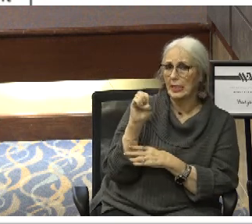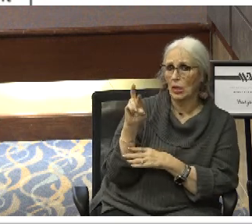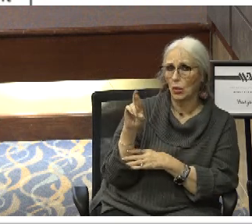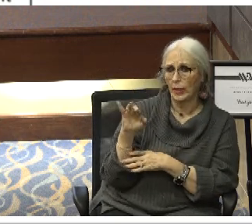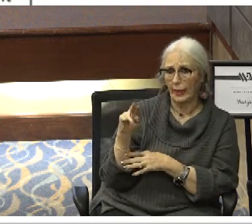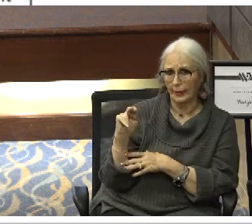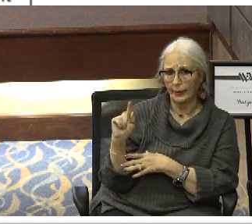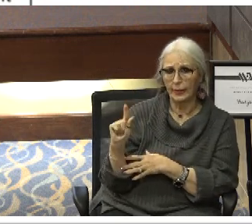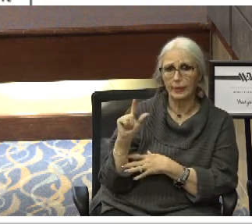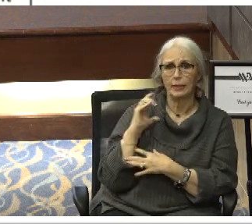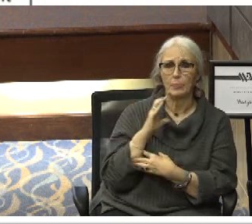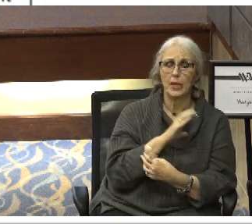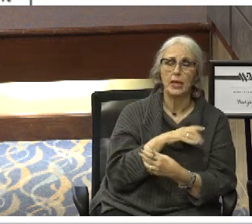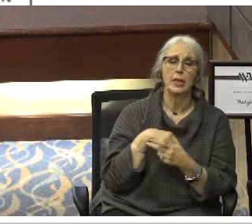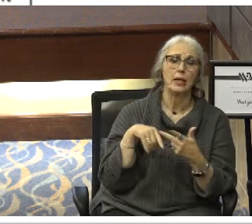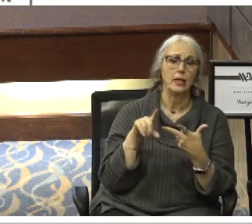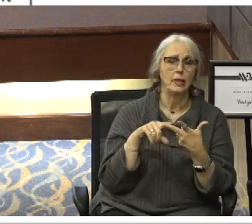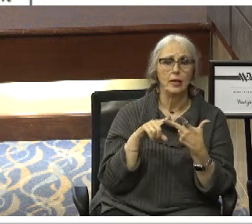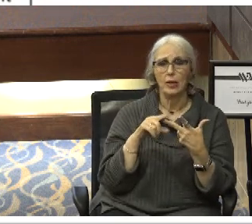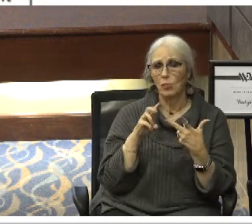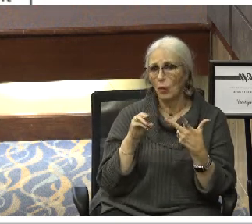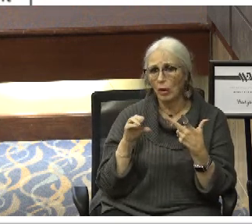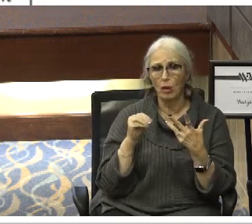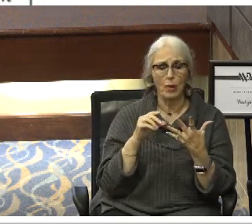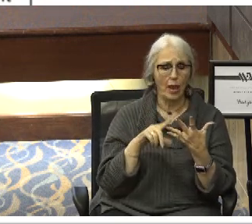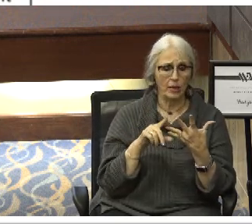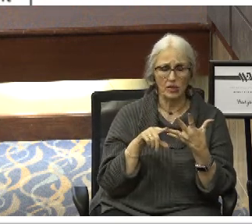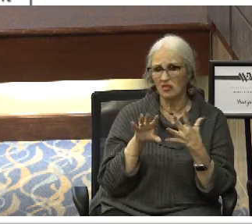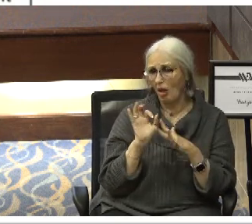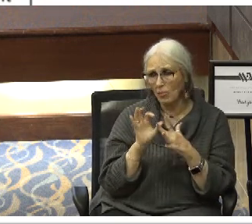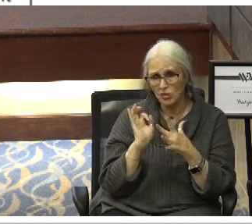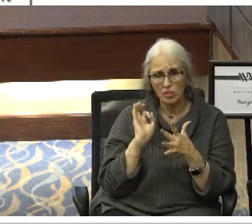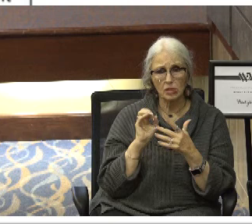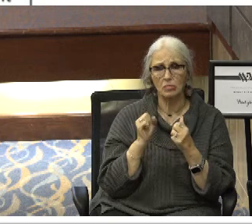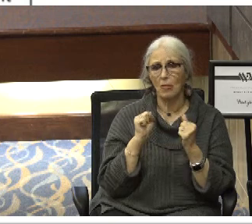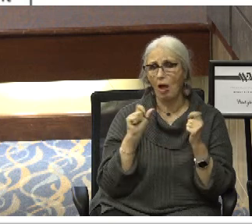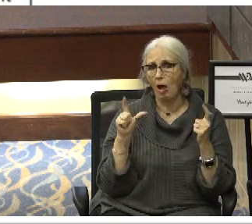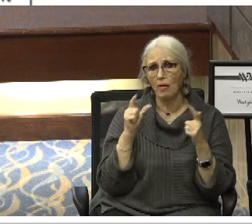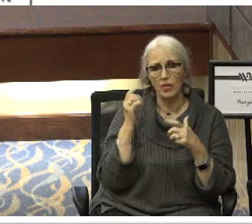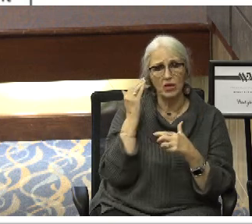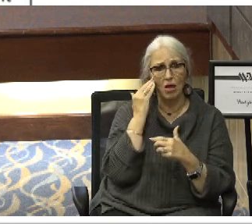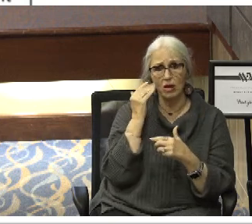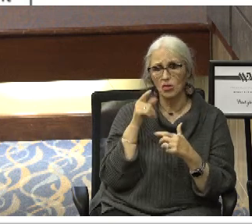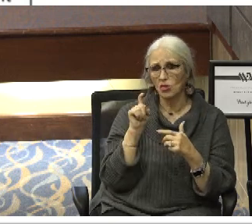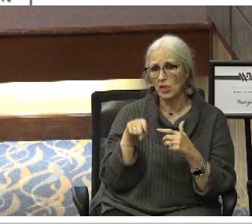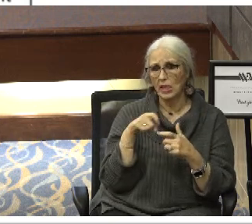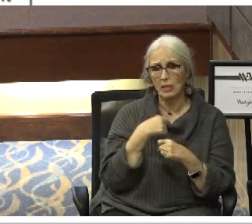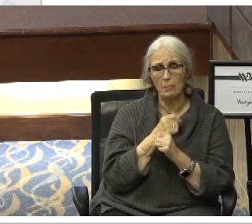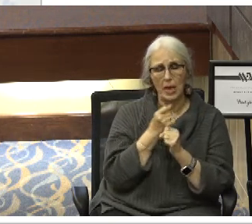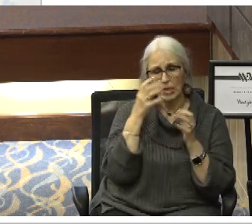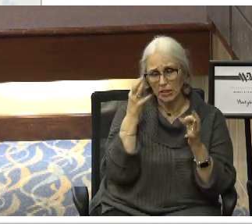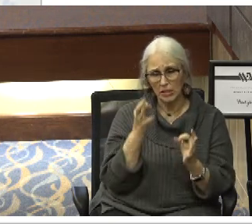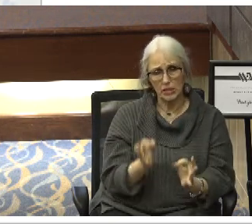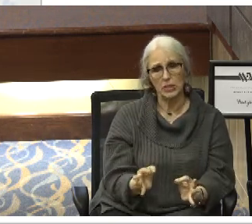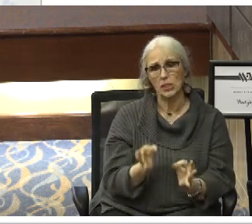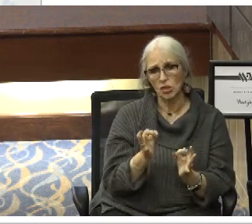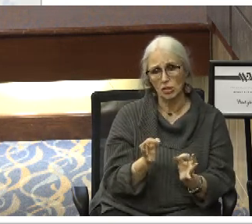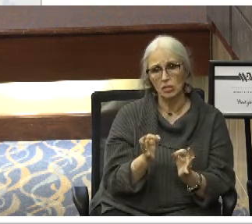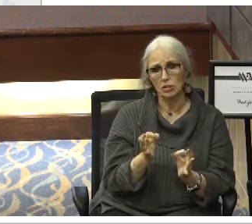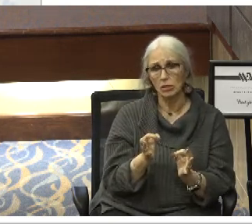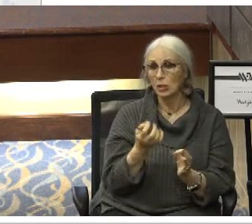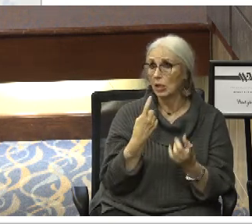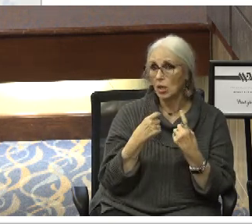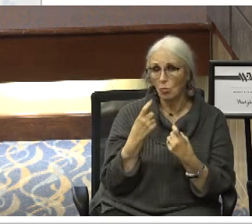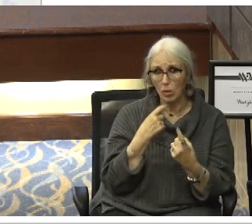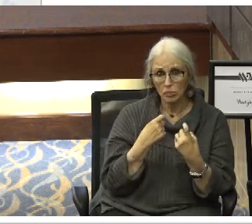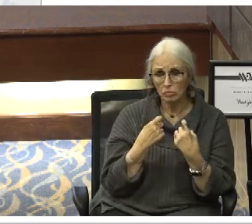the MPO options to advance forward and really all the knowledge you need to make those decisions. Is there any question